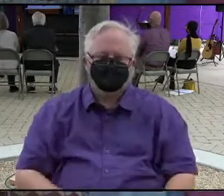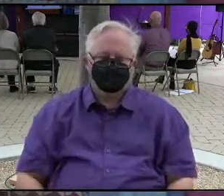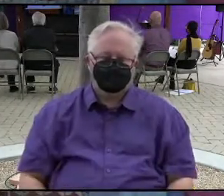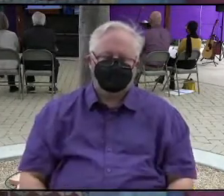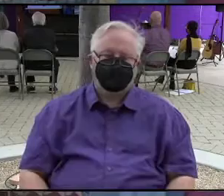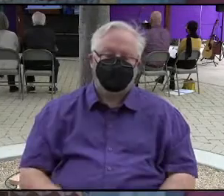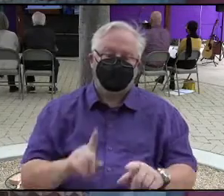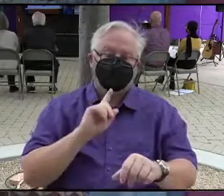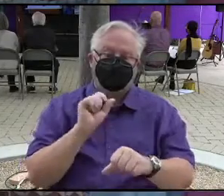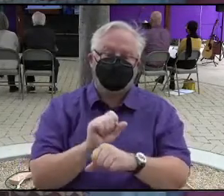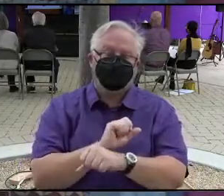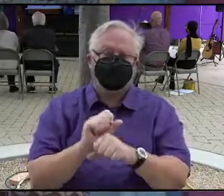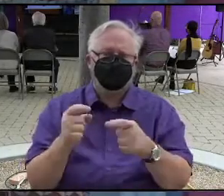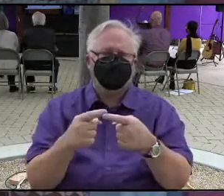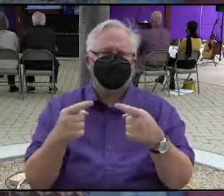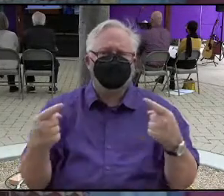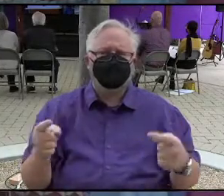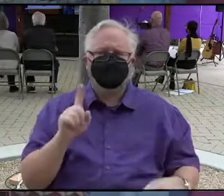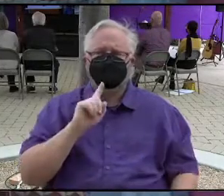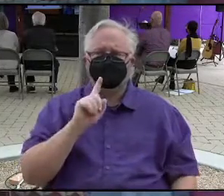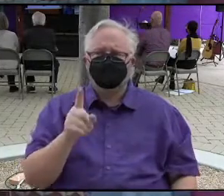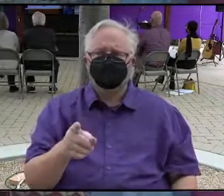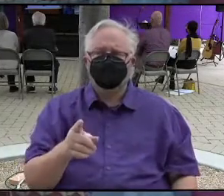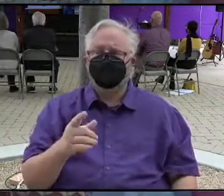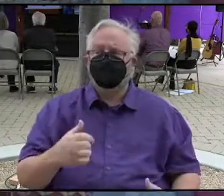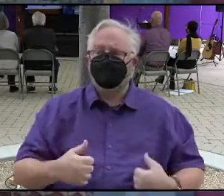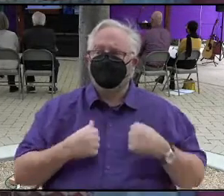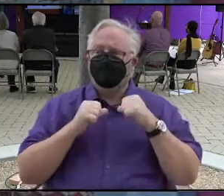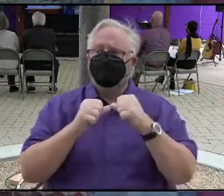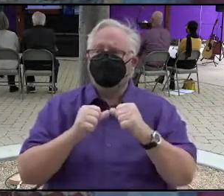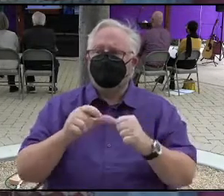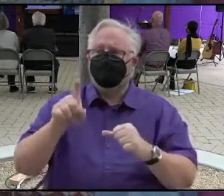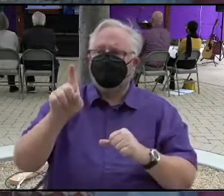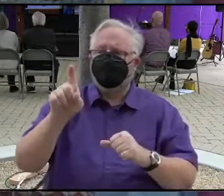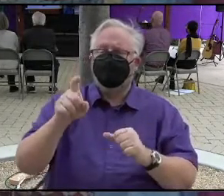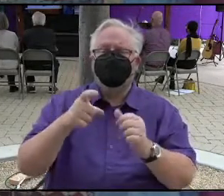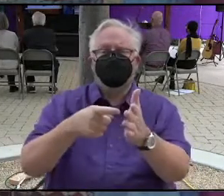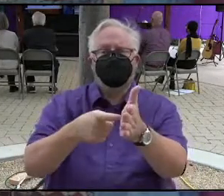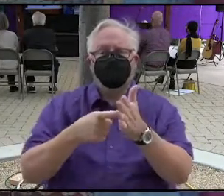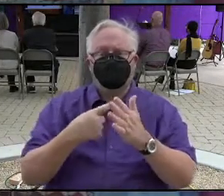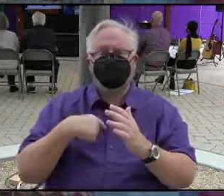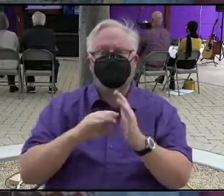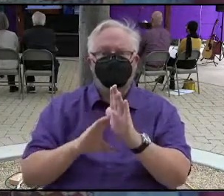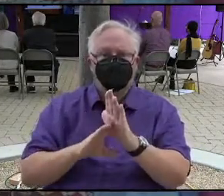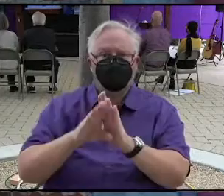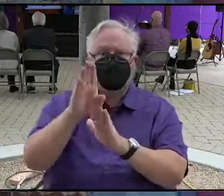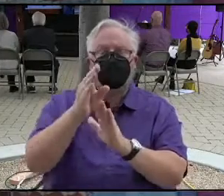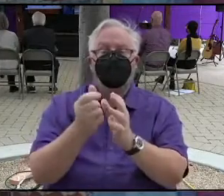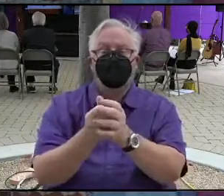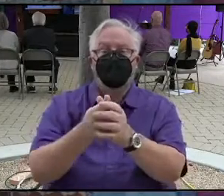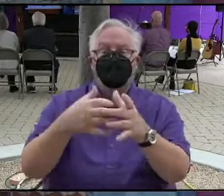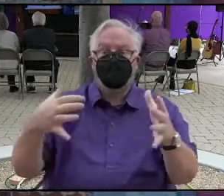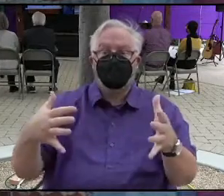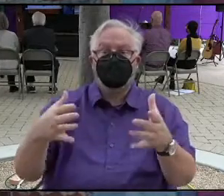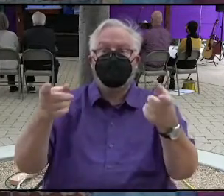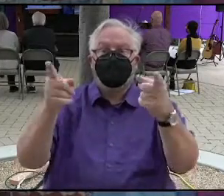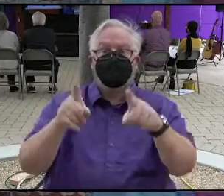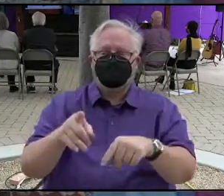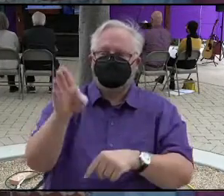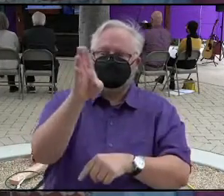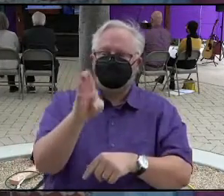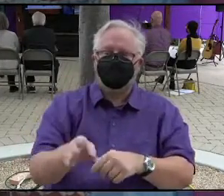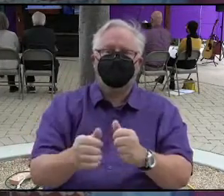But in truth, it's the opposite. To survive, we have to grow, and growth never happens without change.